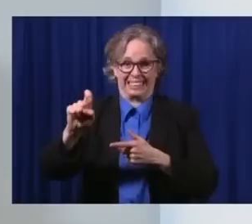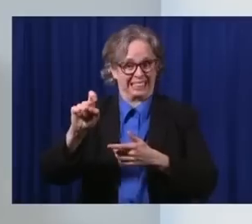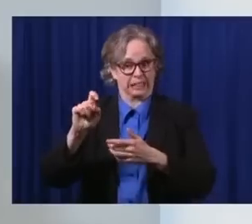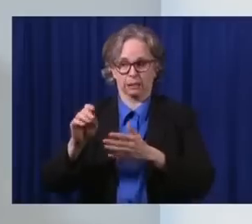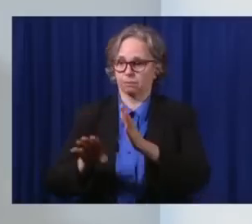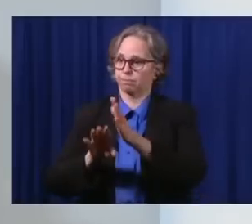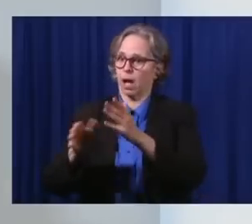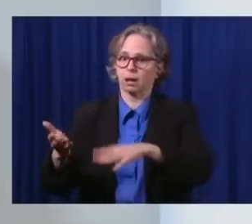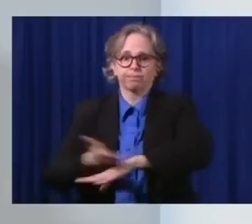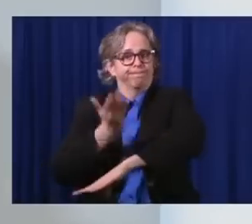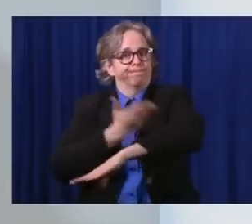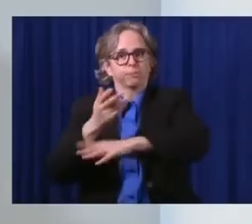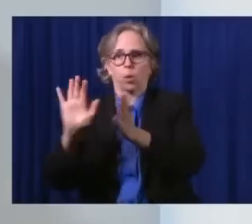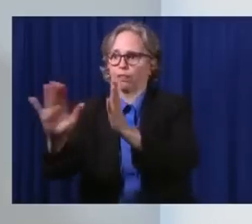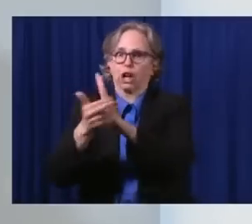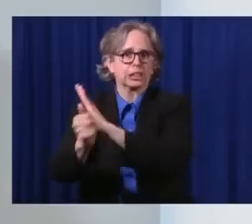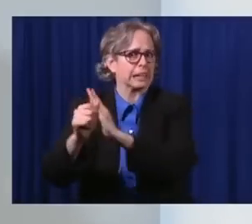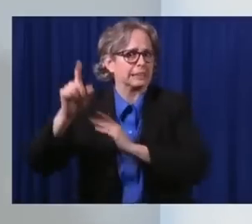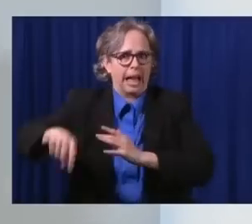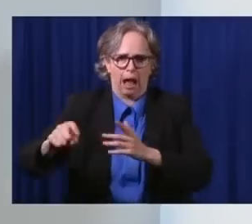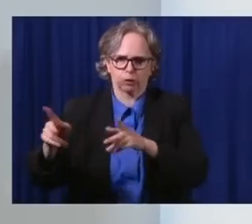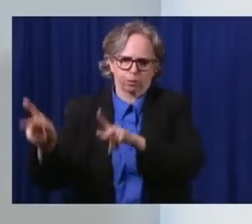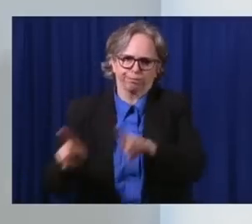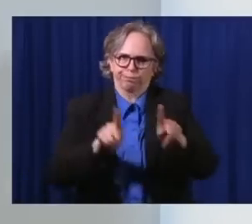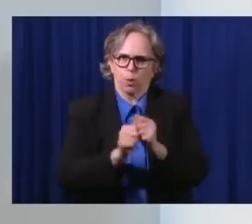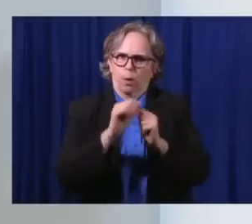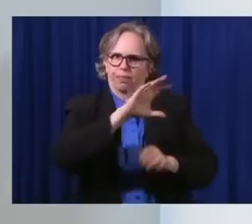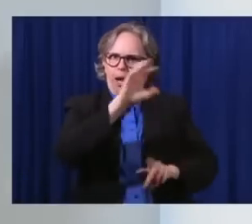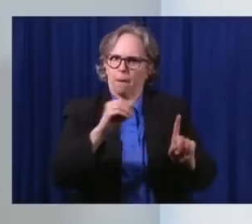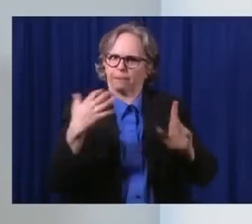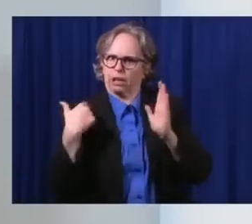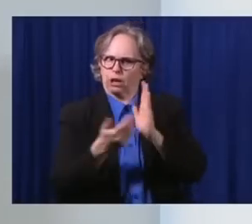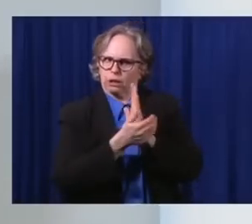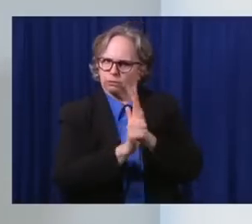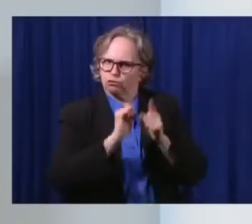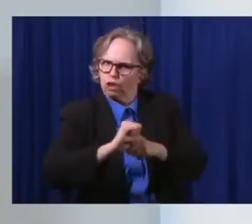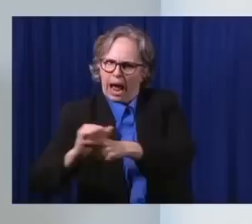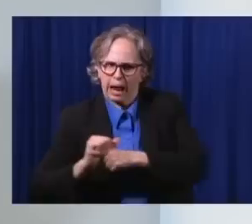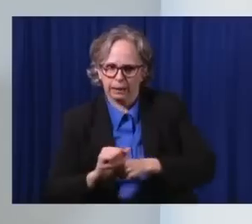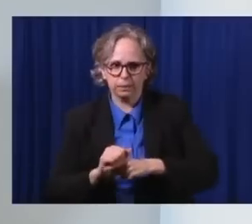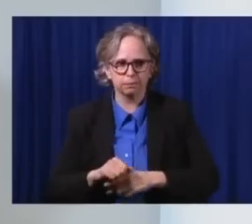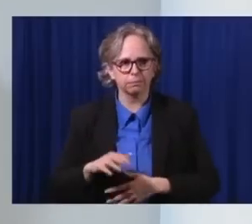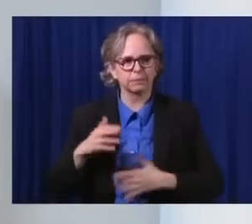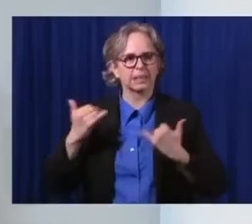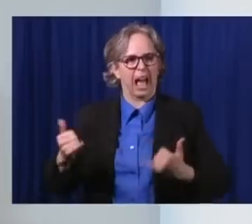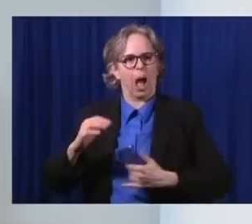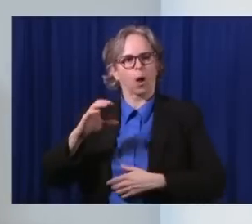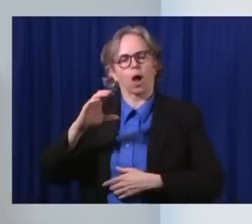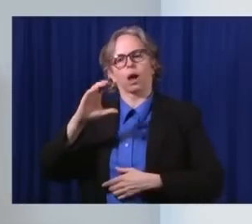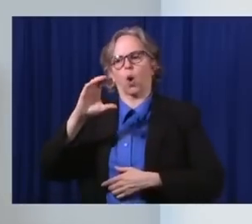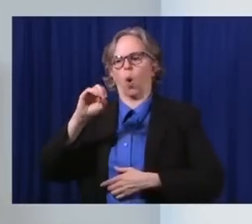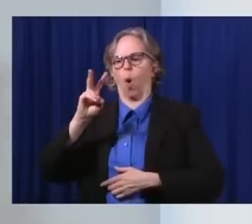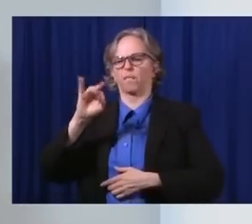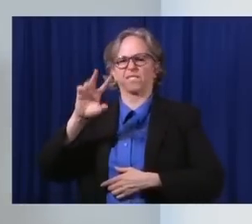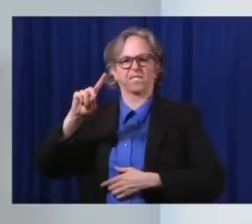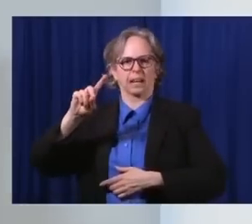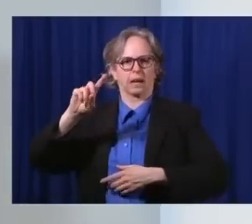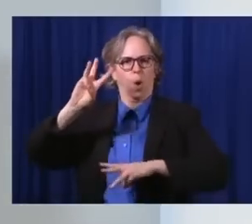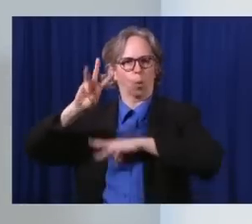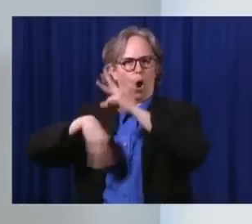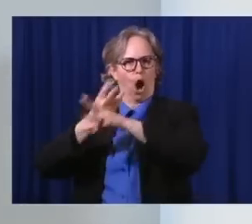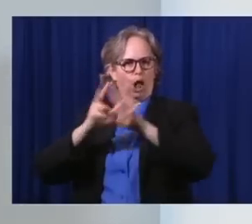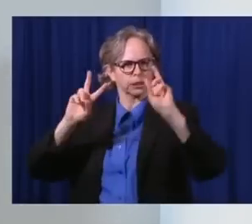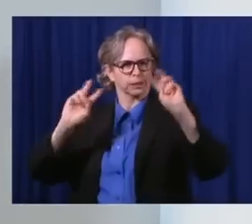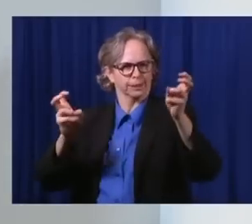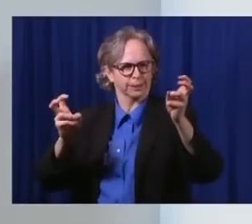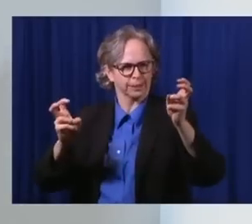Cred is designed to do that. So in this COVID world, in this post-COVID world that we are looking toward, these